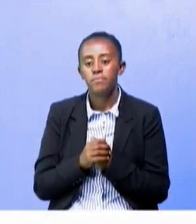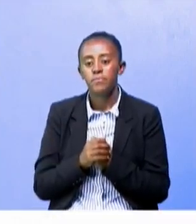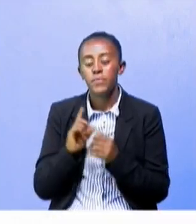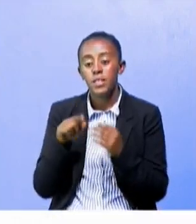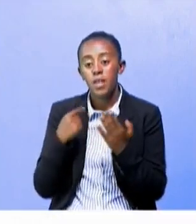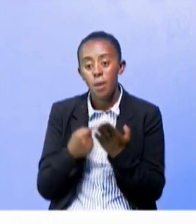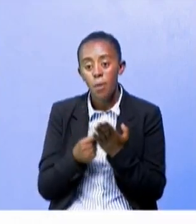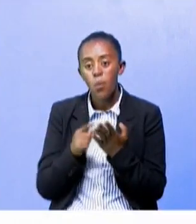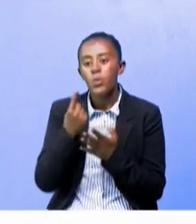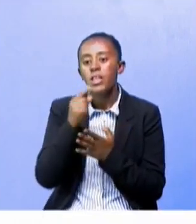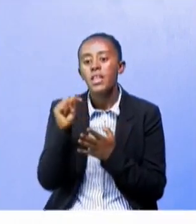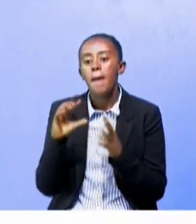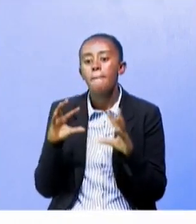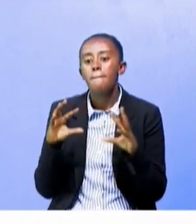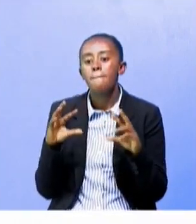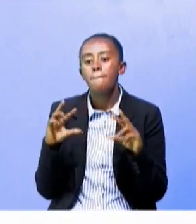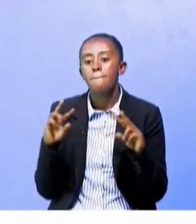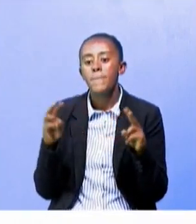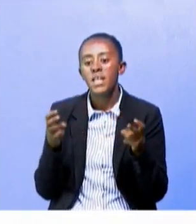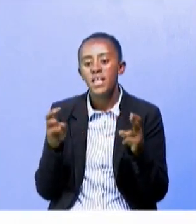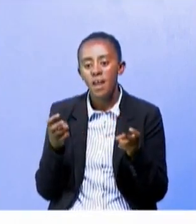about the media.